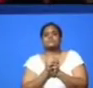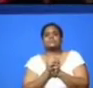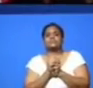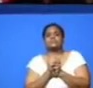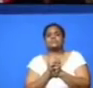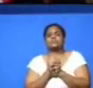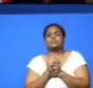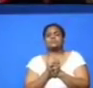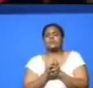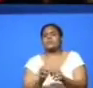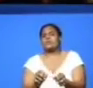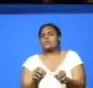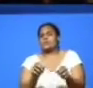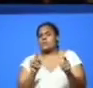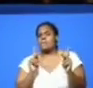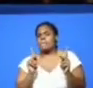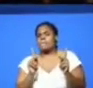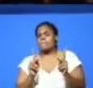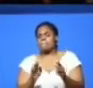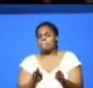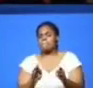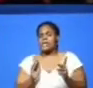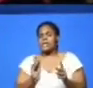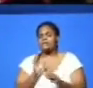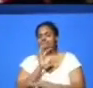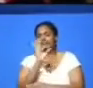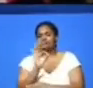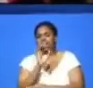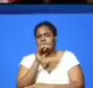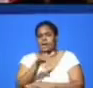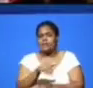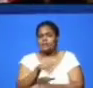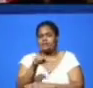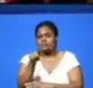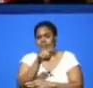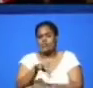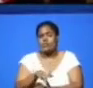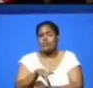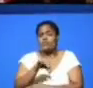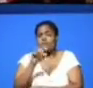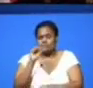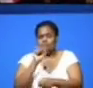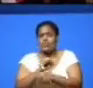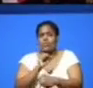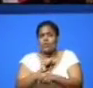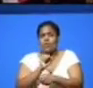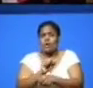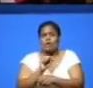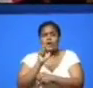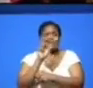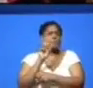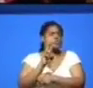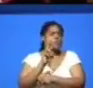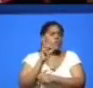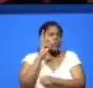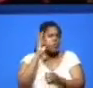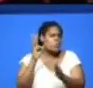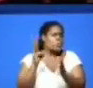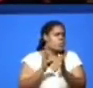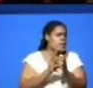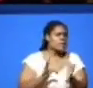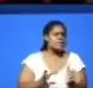When we get back on Friday evening, you'll discover that the work of the two witnesses